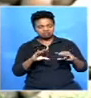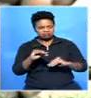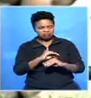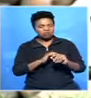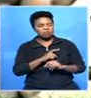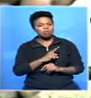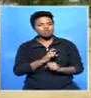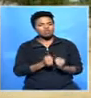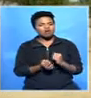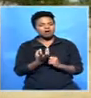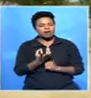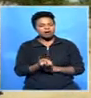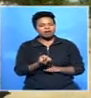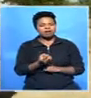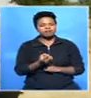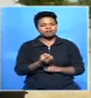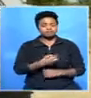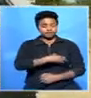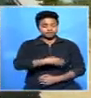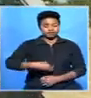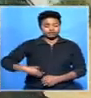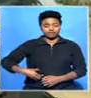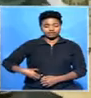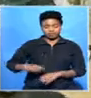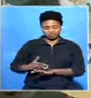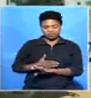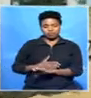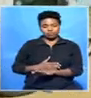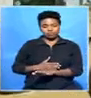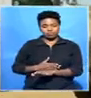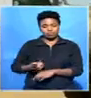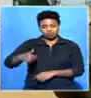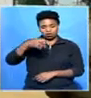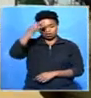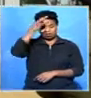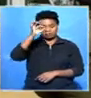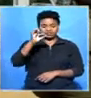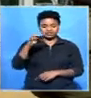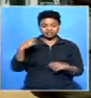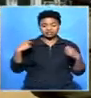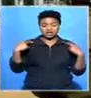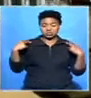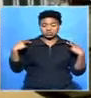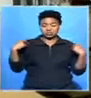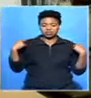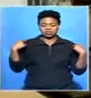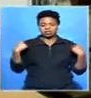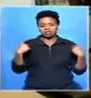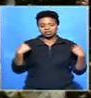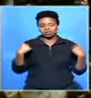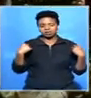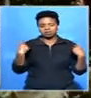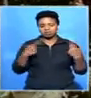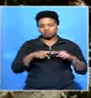Because we've had, for instance, a prime minister and head of government whose security was not in the hands of Lesotho